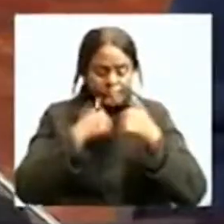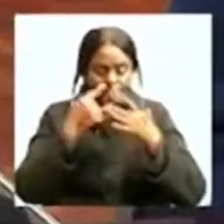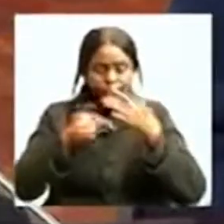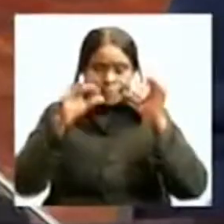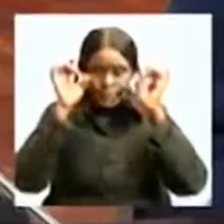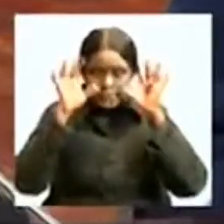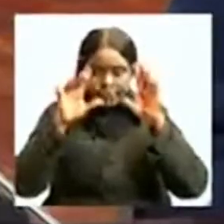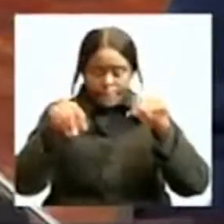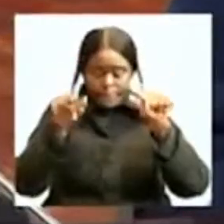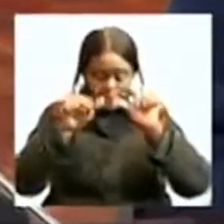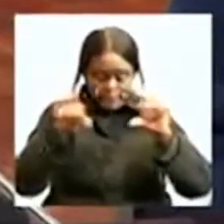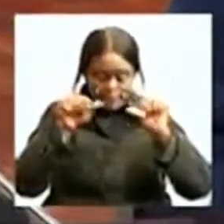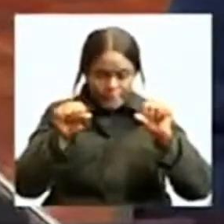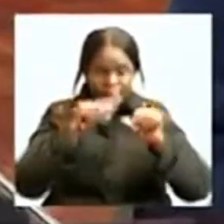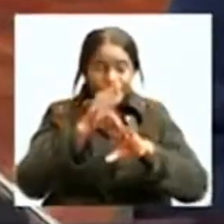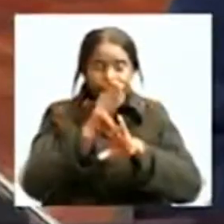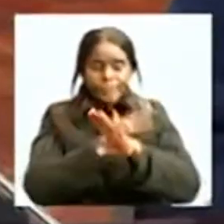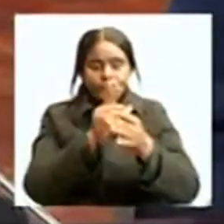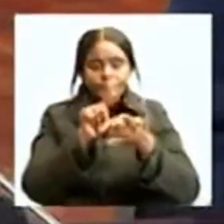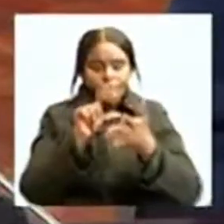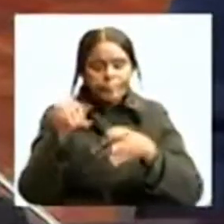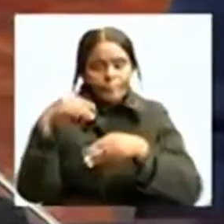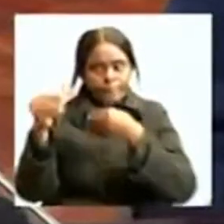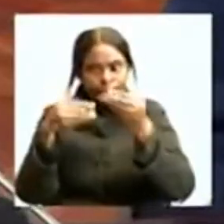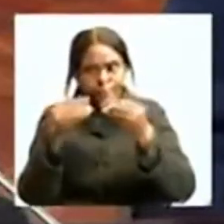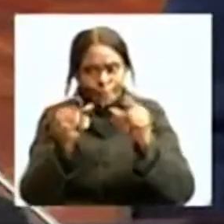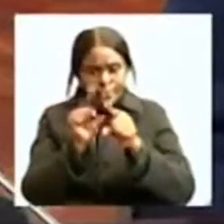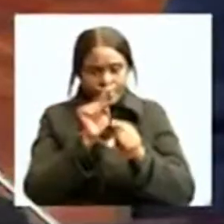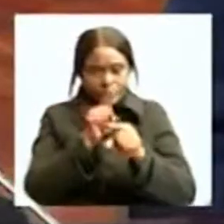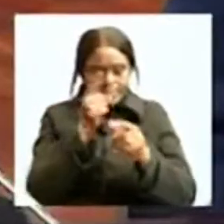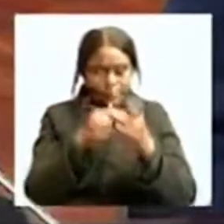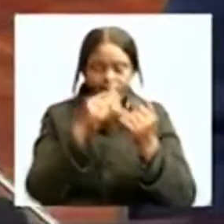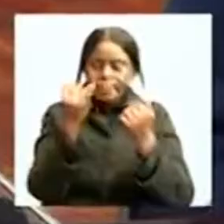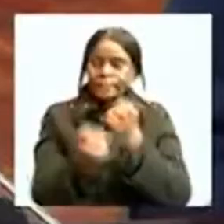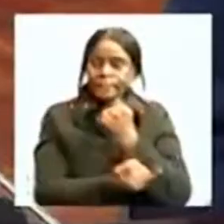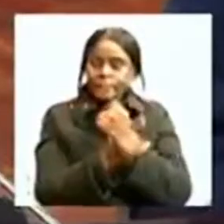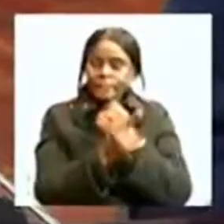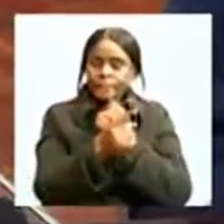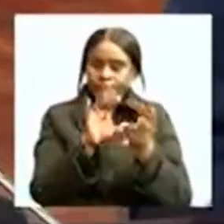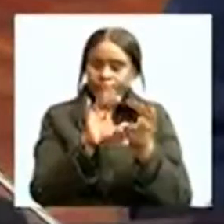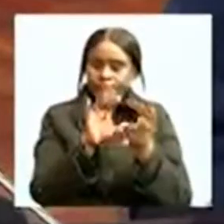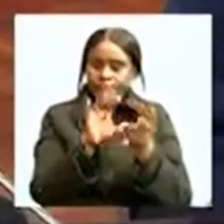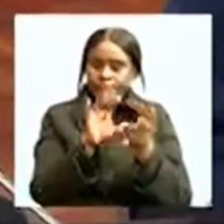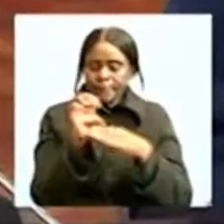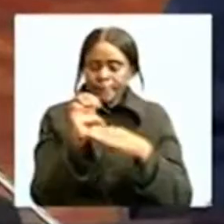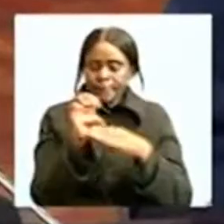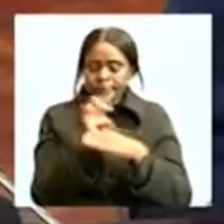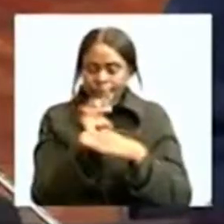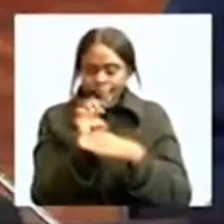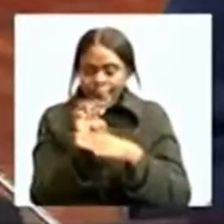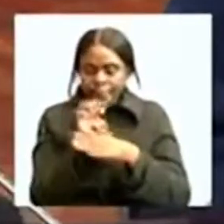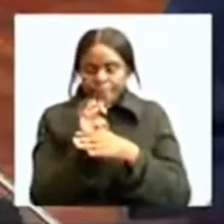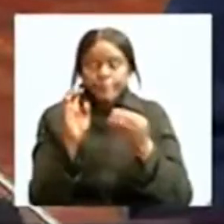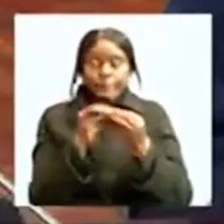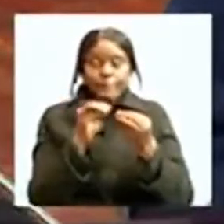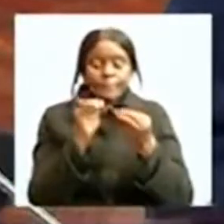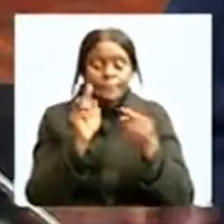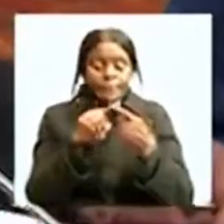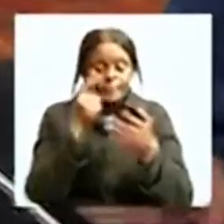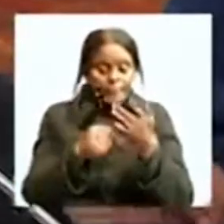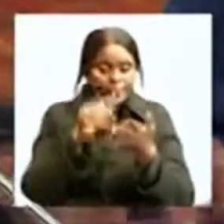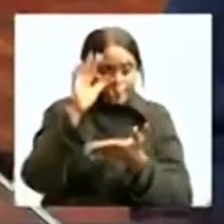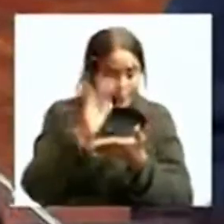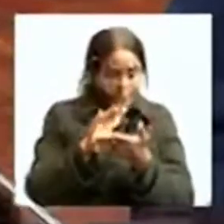risk assessments before loan disbursement and introduce creditworthiness evaluations to